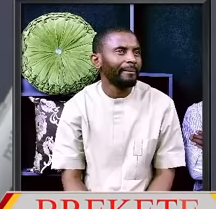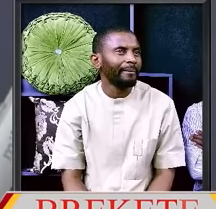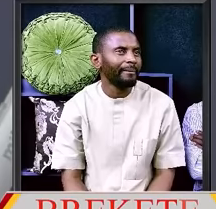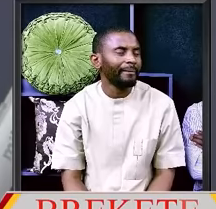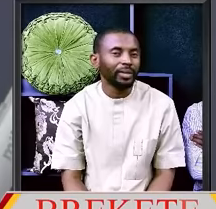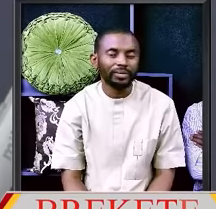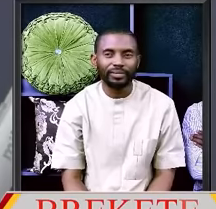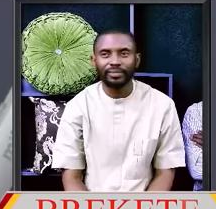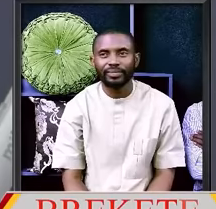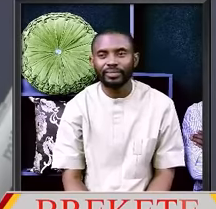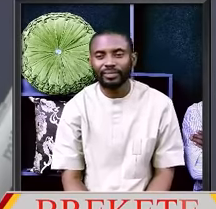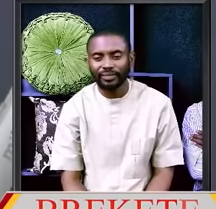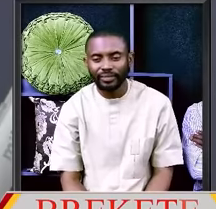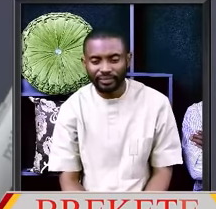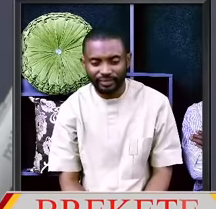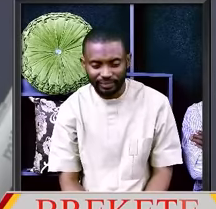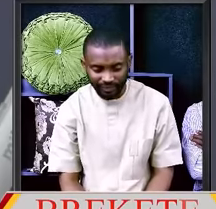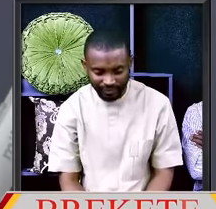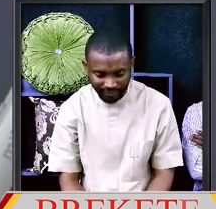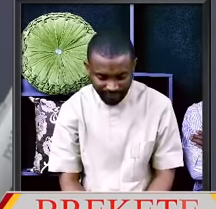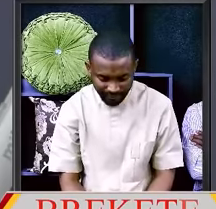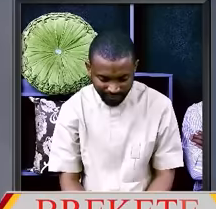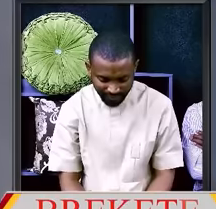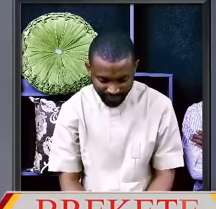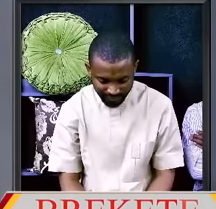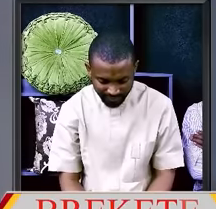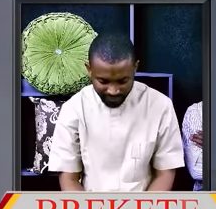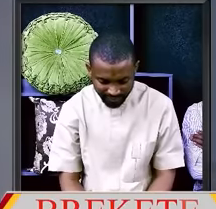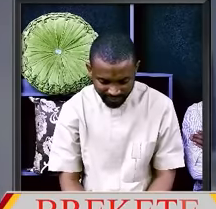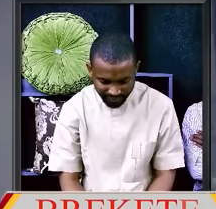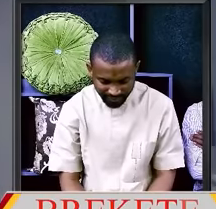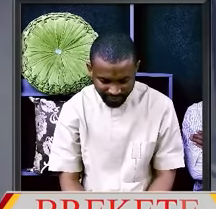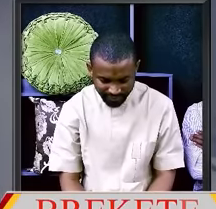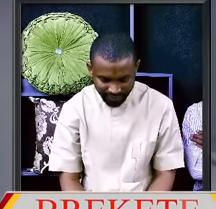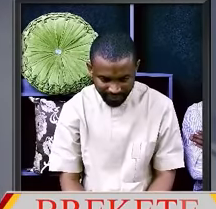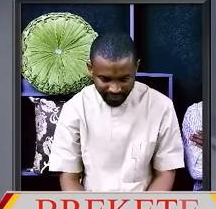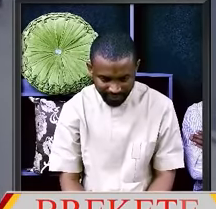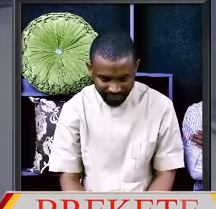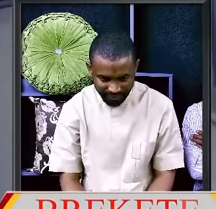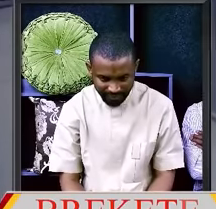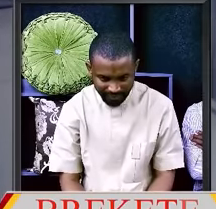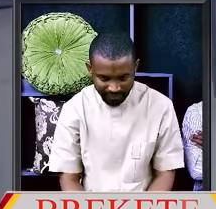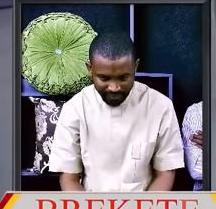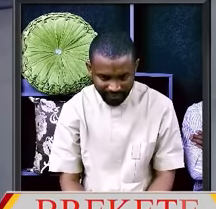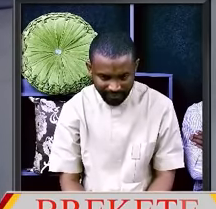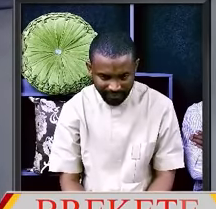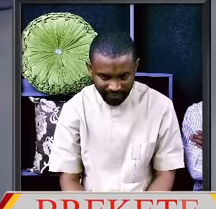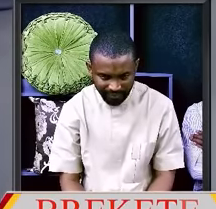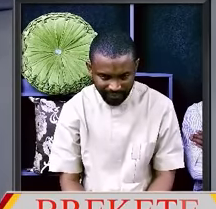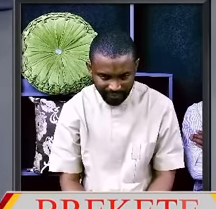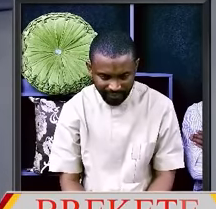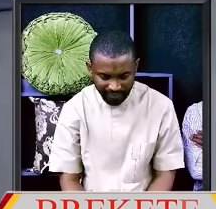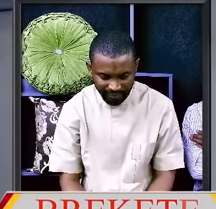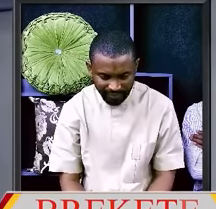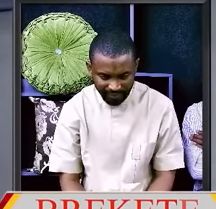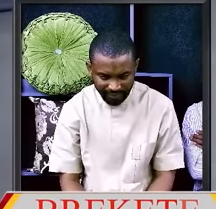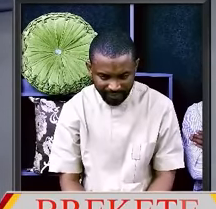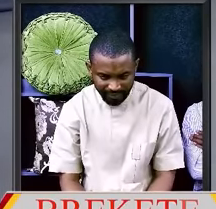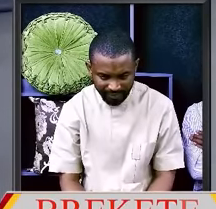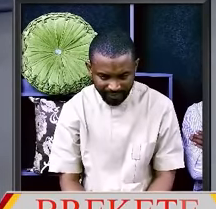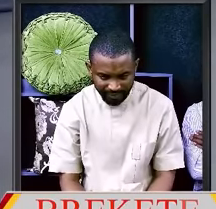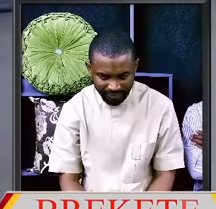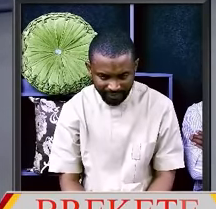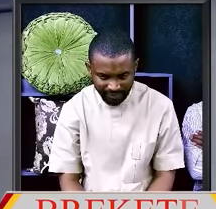the Lagos police, they're not doing a good job. I'm having like a secondhand embarrassment, you know, for them, the way